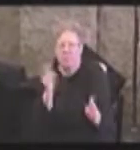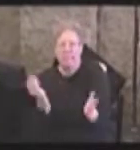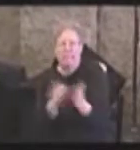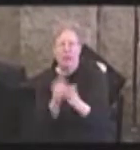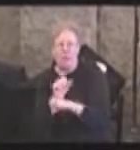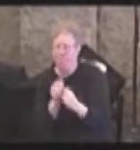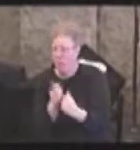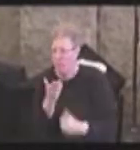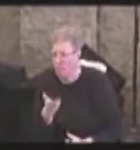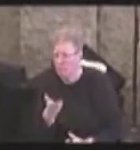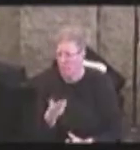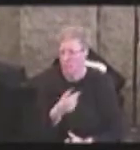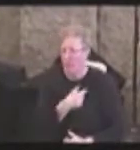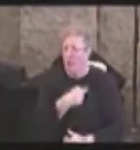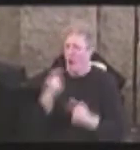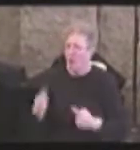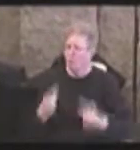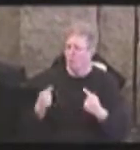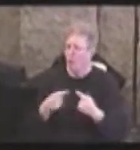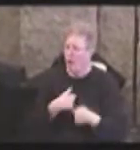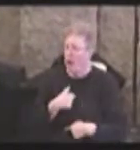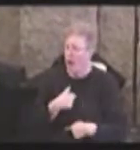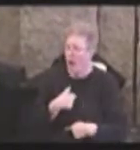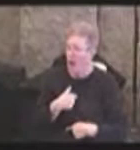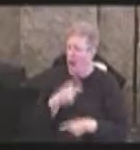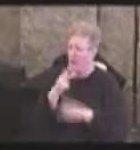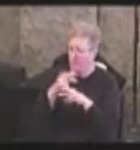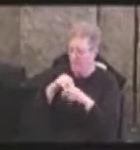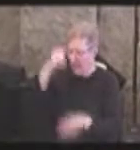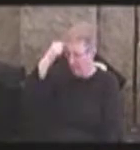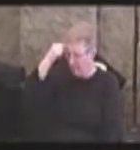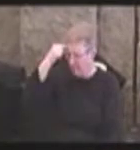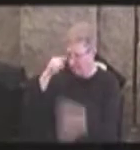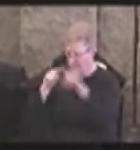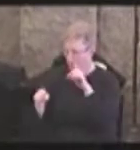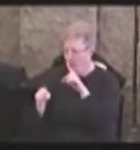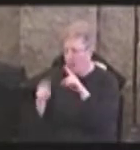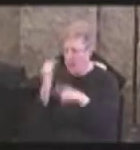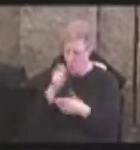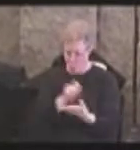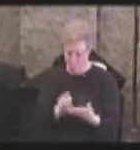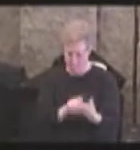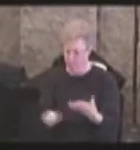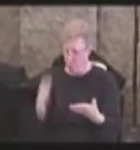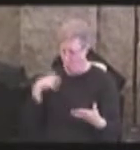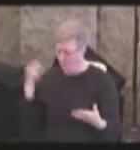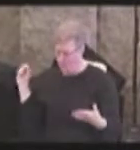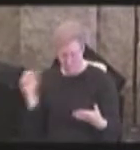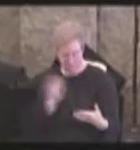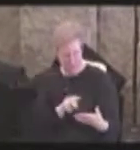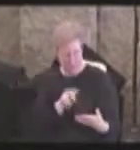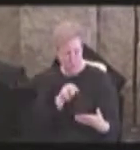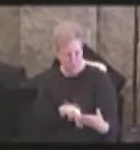struggle with. I'm really good about keeping it in my head. But it becomes so much more powerful when you can write it down and go back and reflect on it on